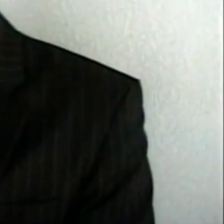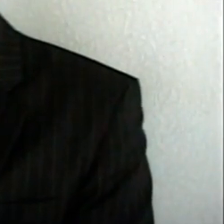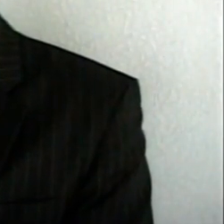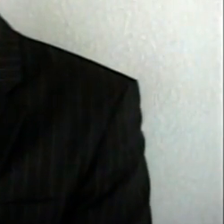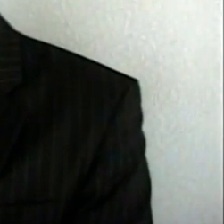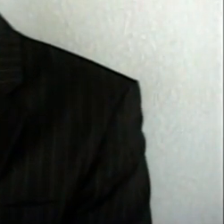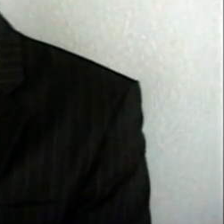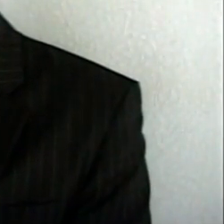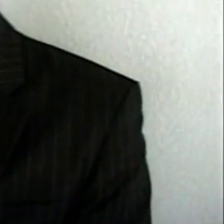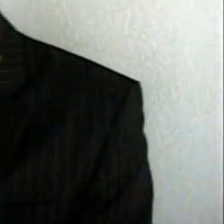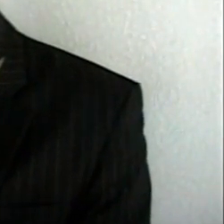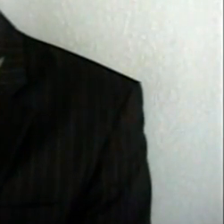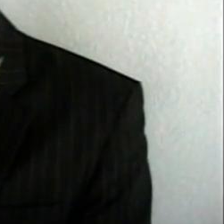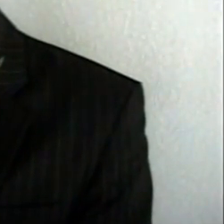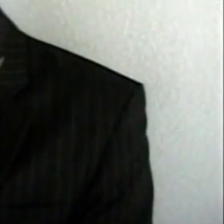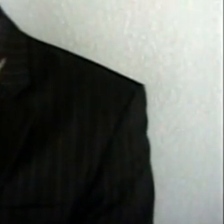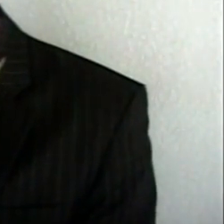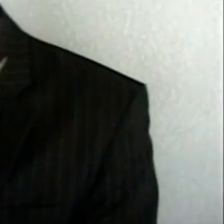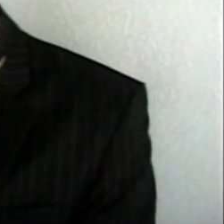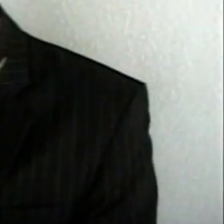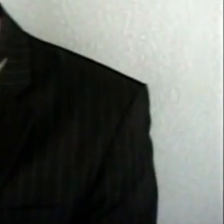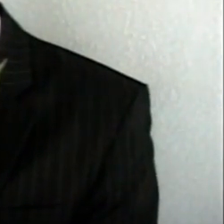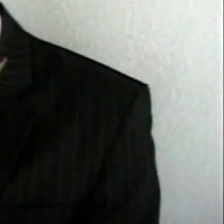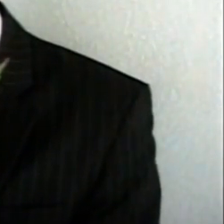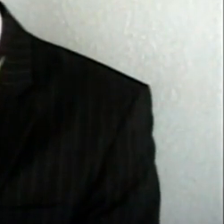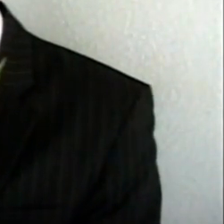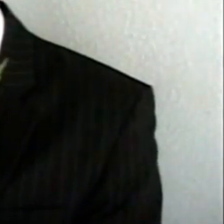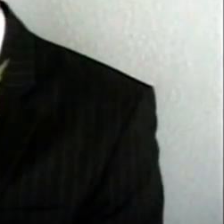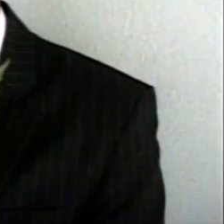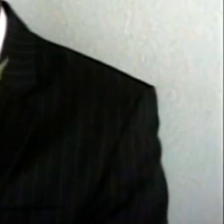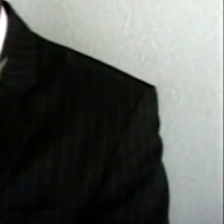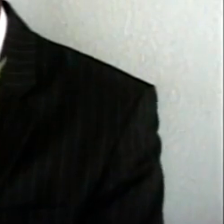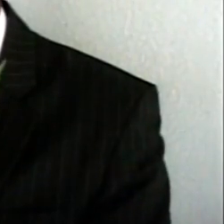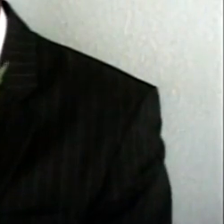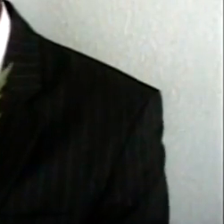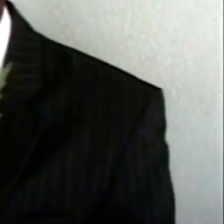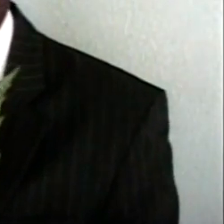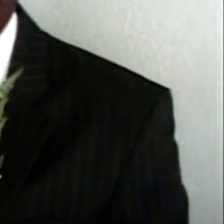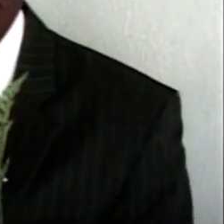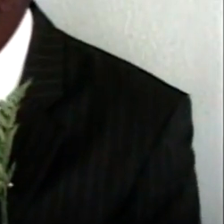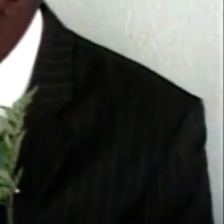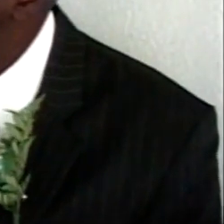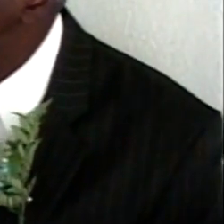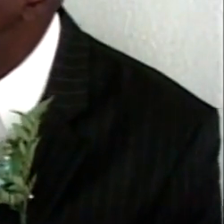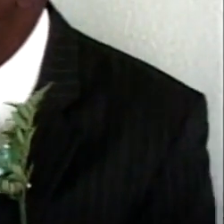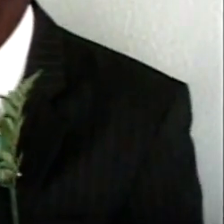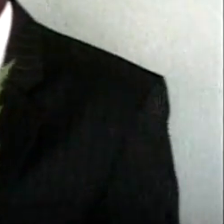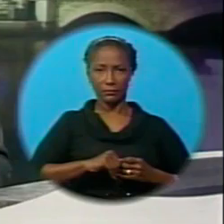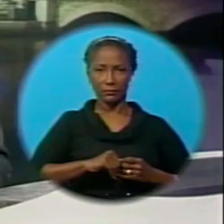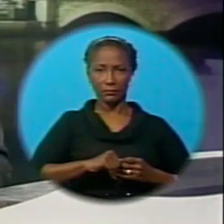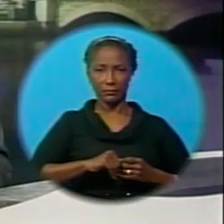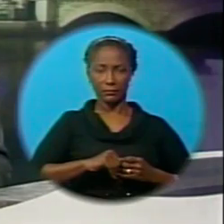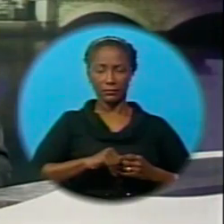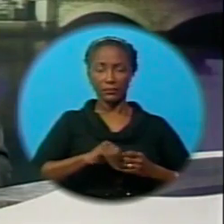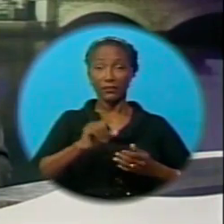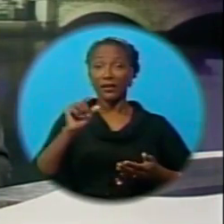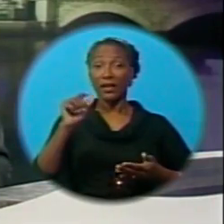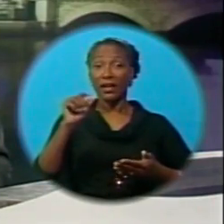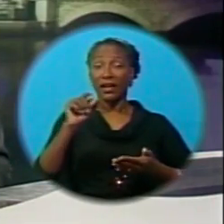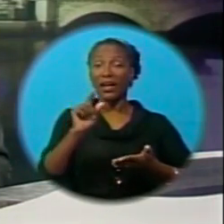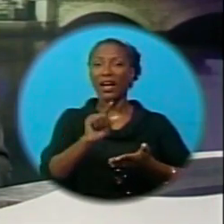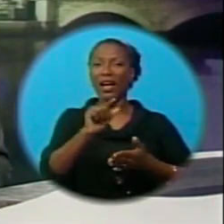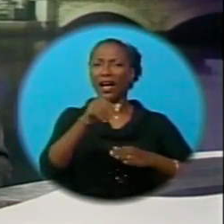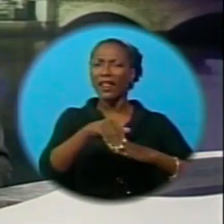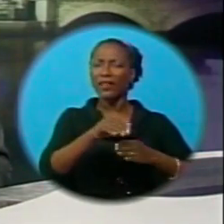that that direction for this society is going to pay off in the long run. And at